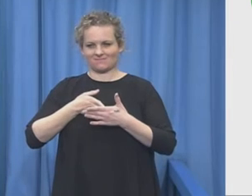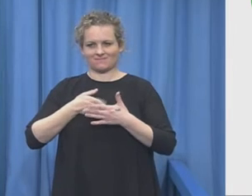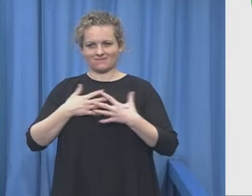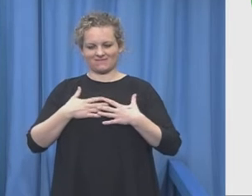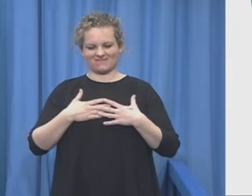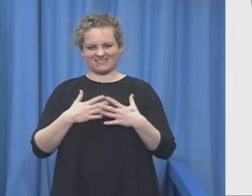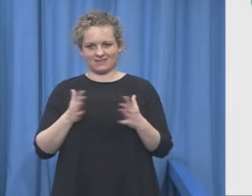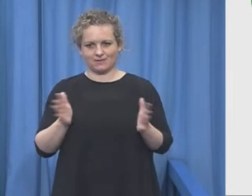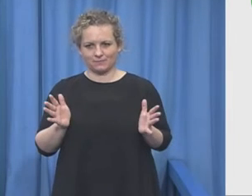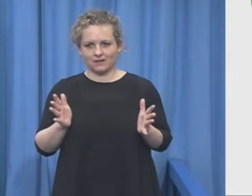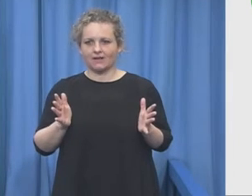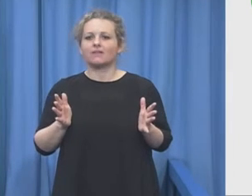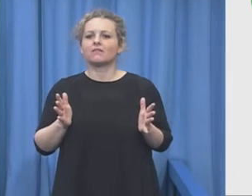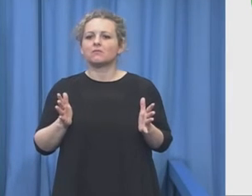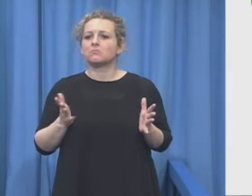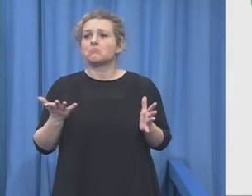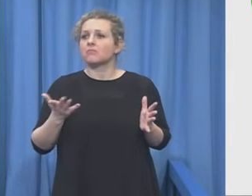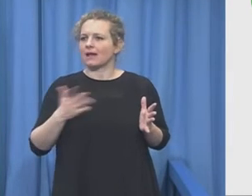is.